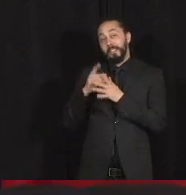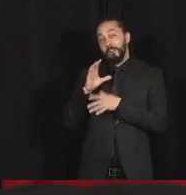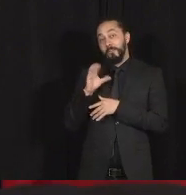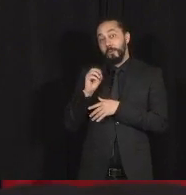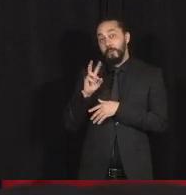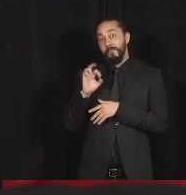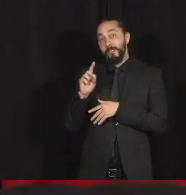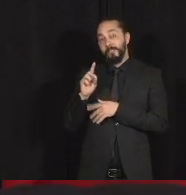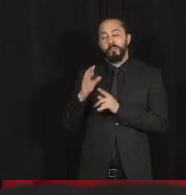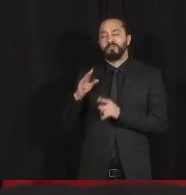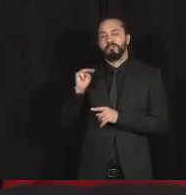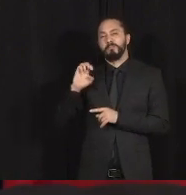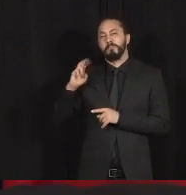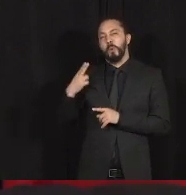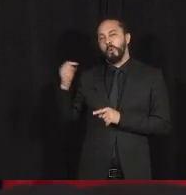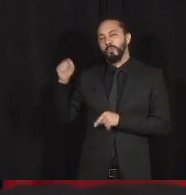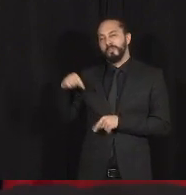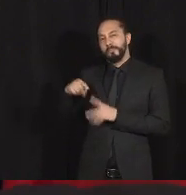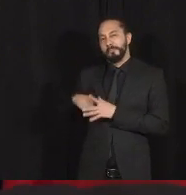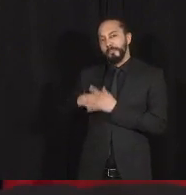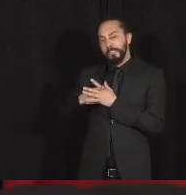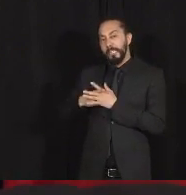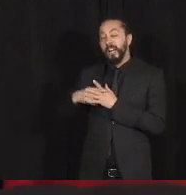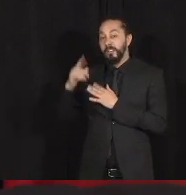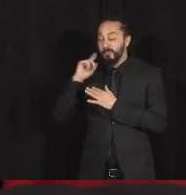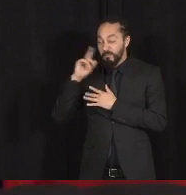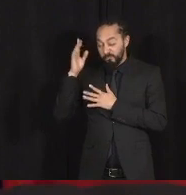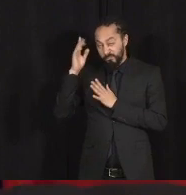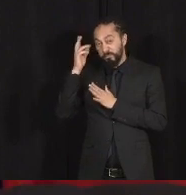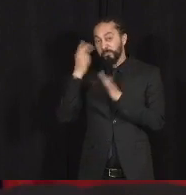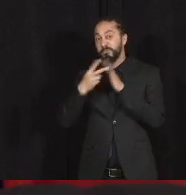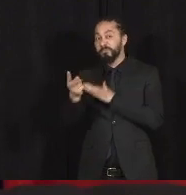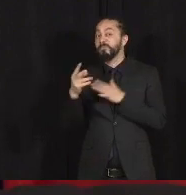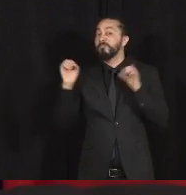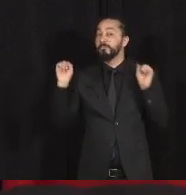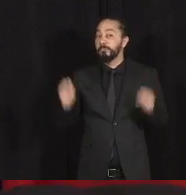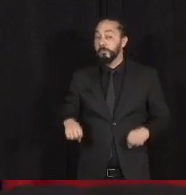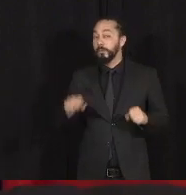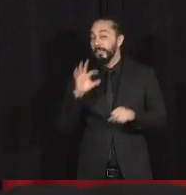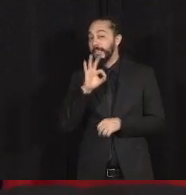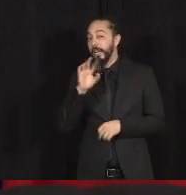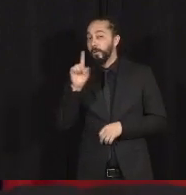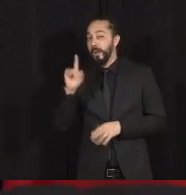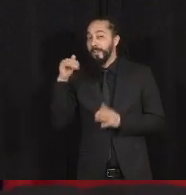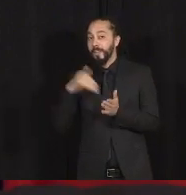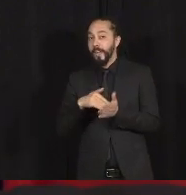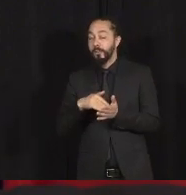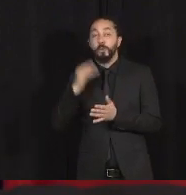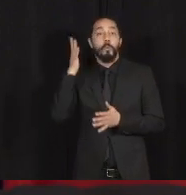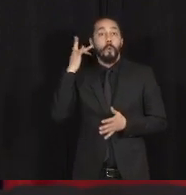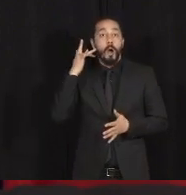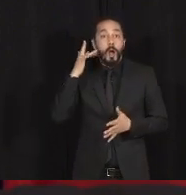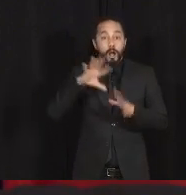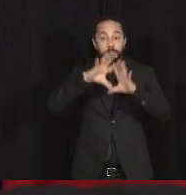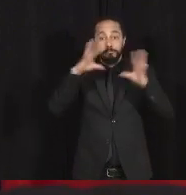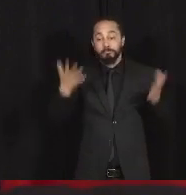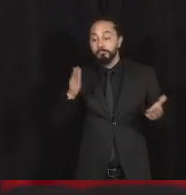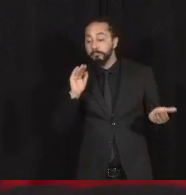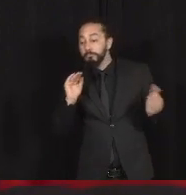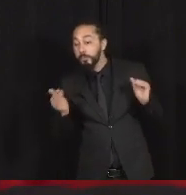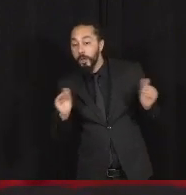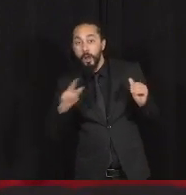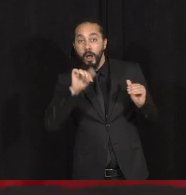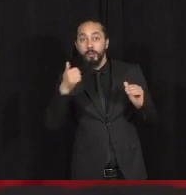mortality could be that high based on global experiences, and presenting to command in that way led